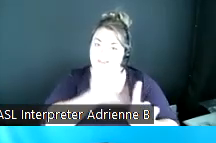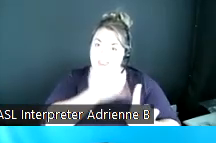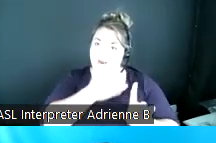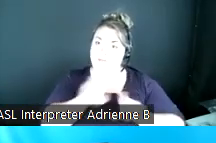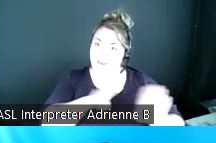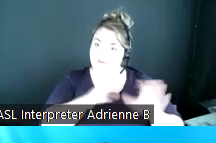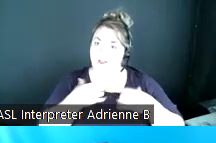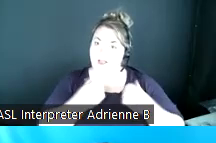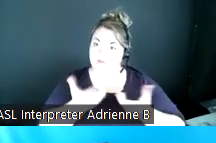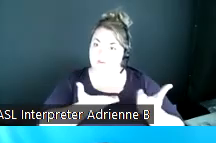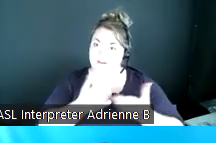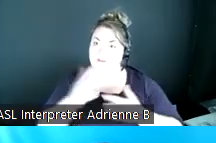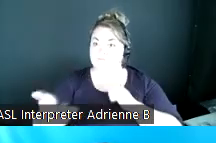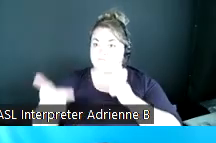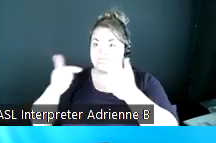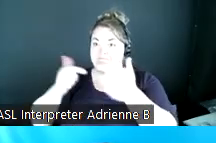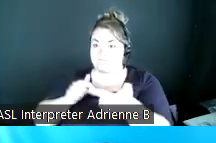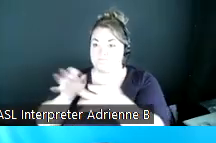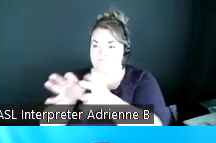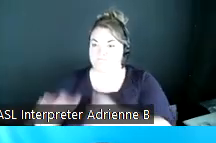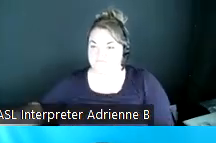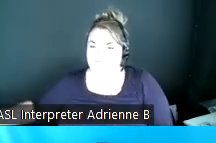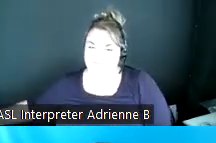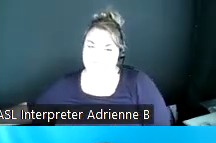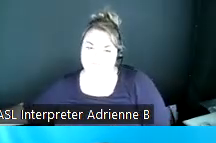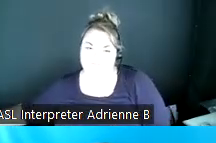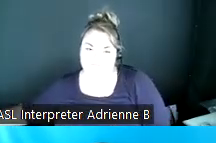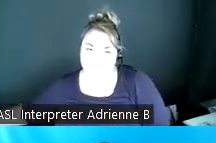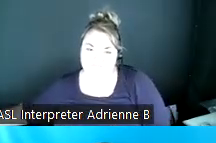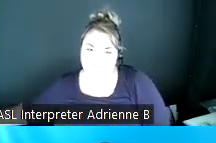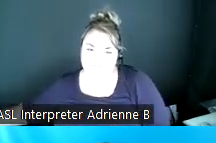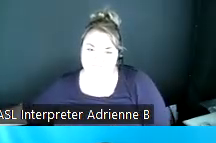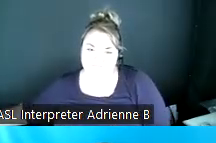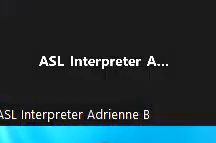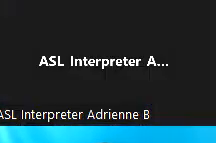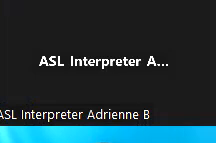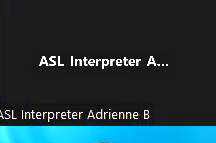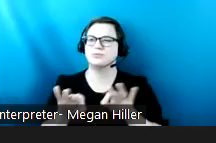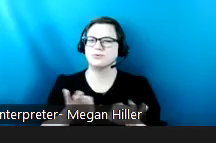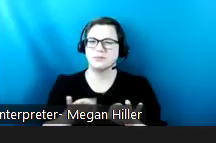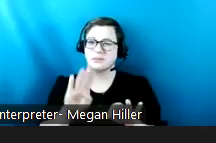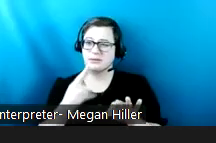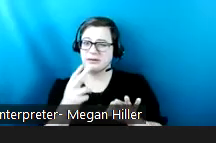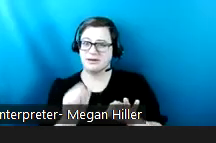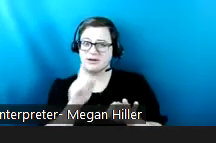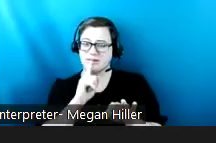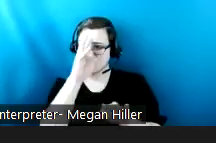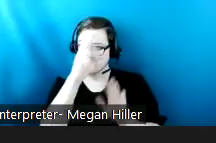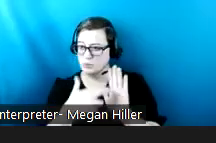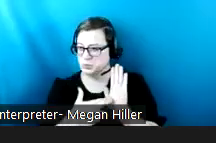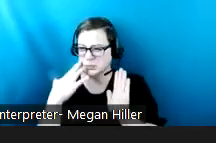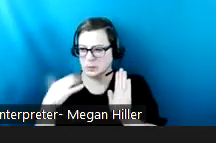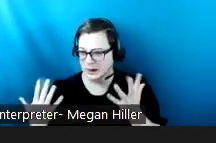health services received. So this particular chapter describes why the BHA is creating the rules in this entire rule